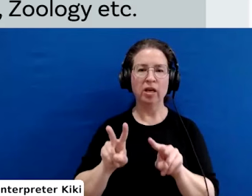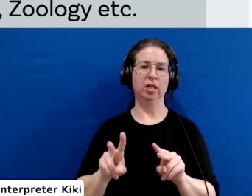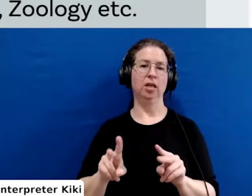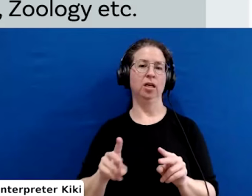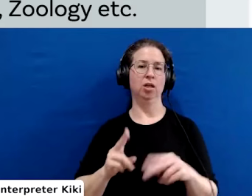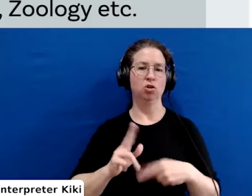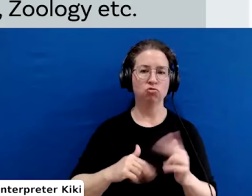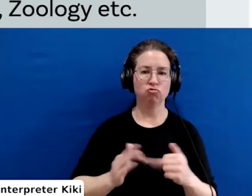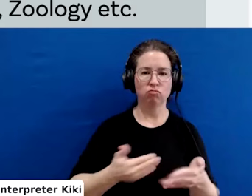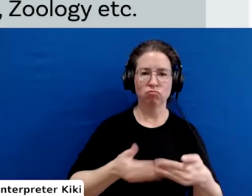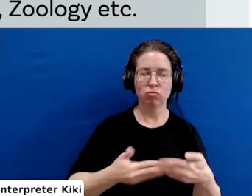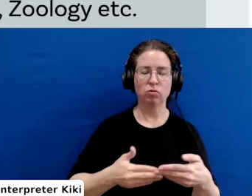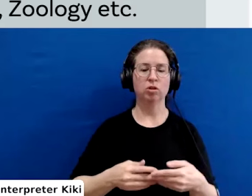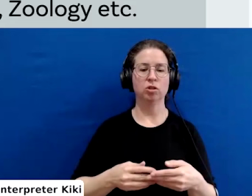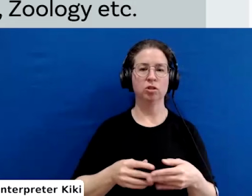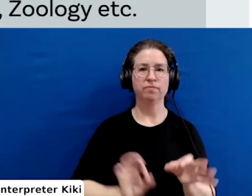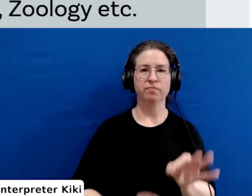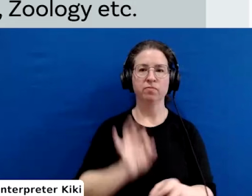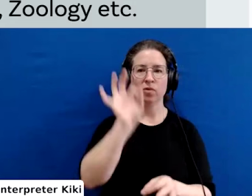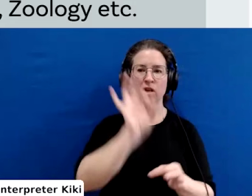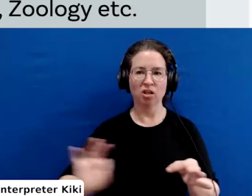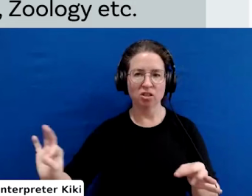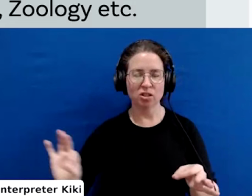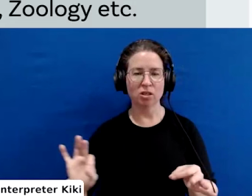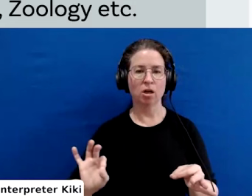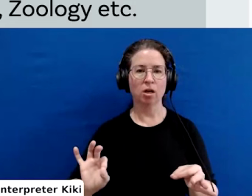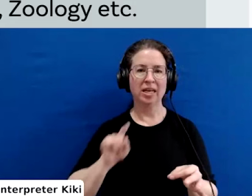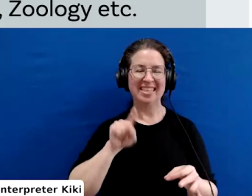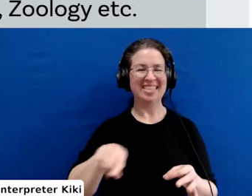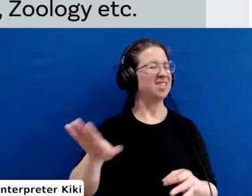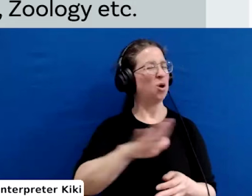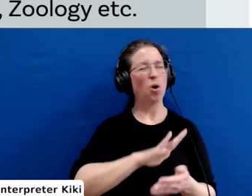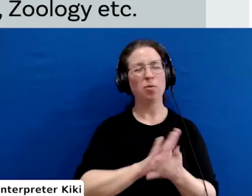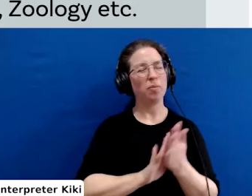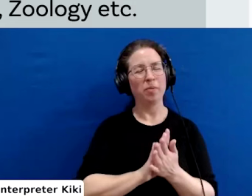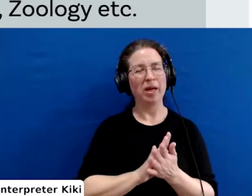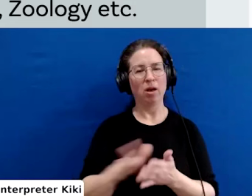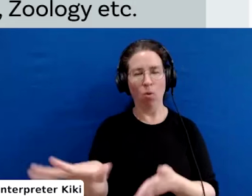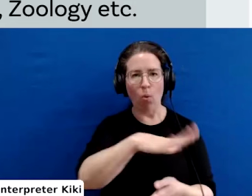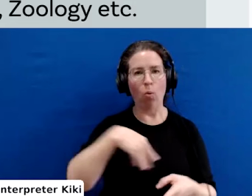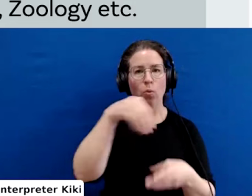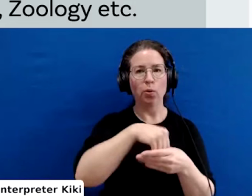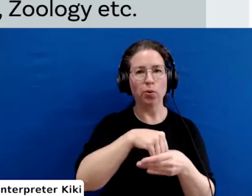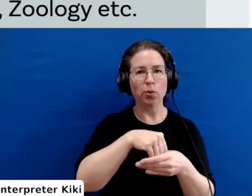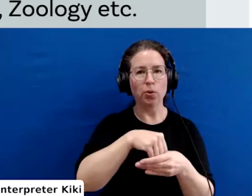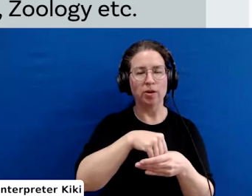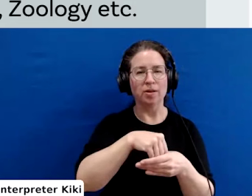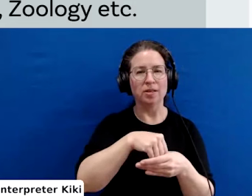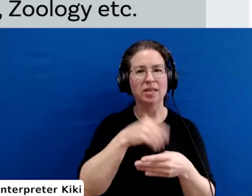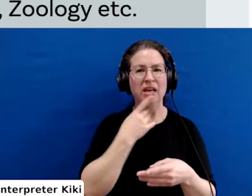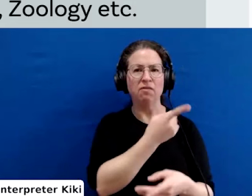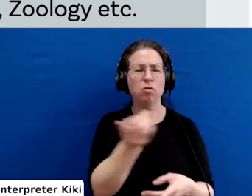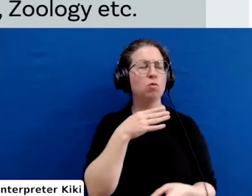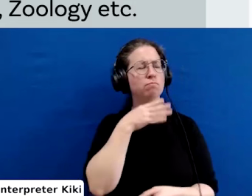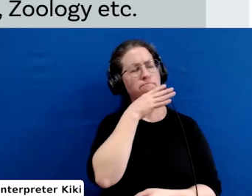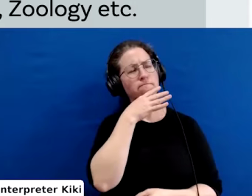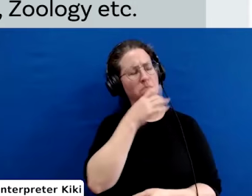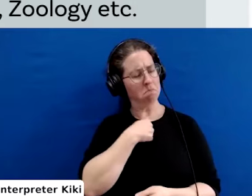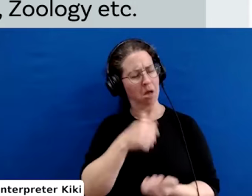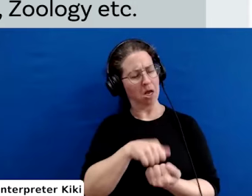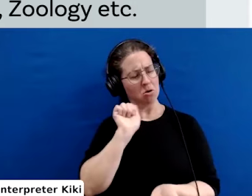And please note that this is not an exhaustive list, and if you are unsure if your preferred degree you would like to study is